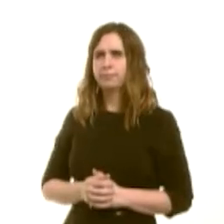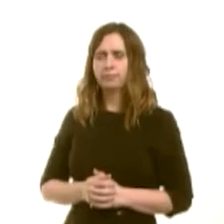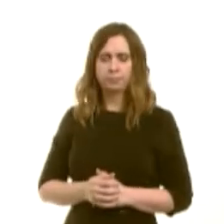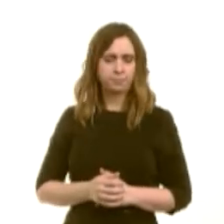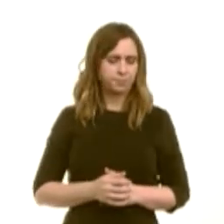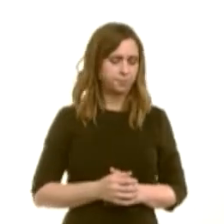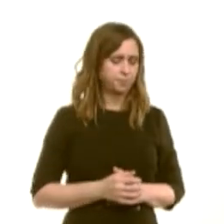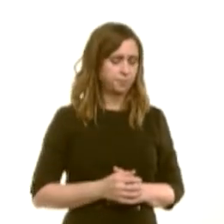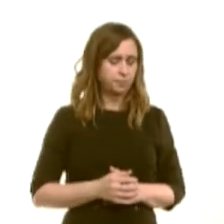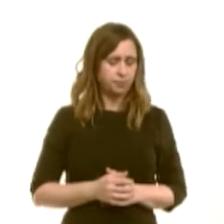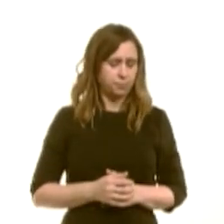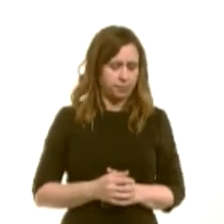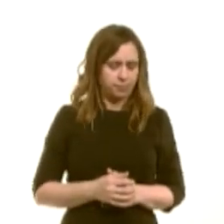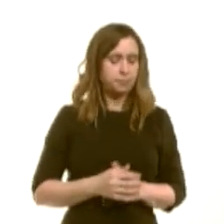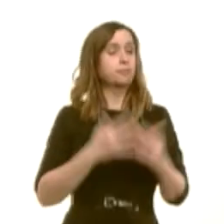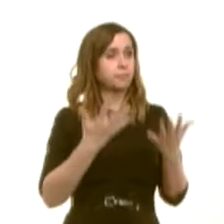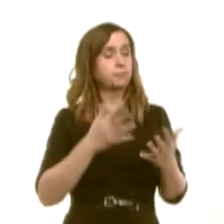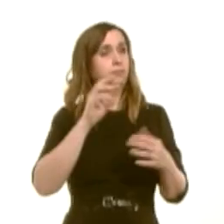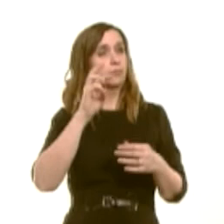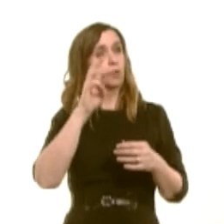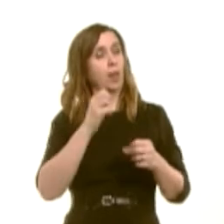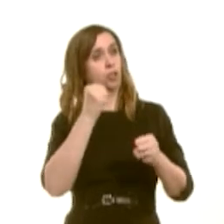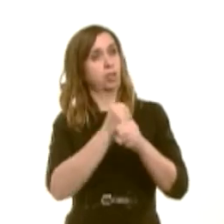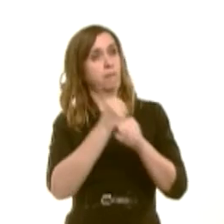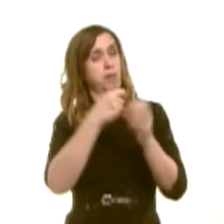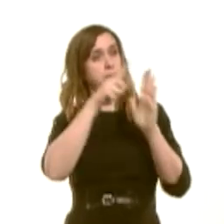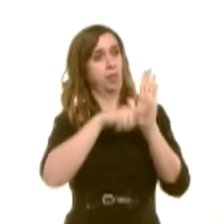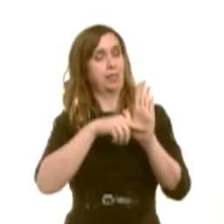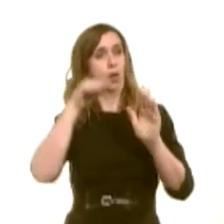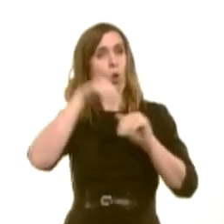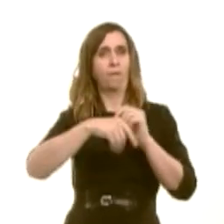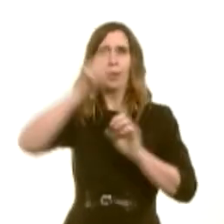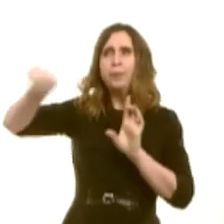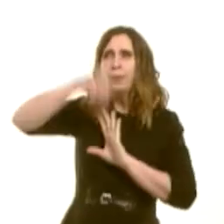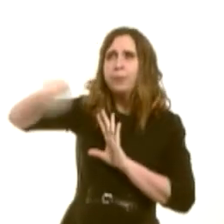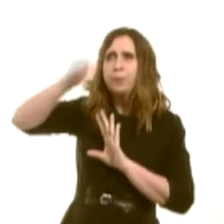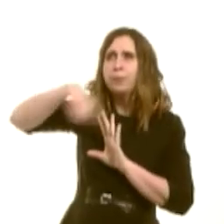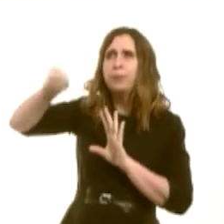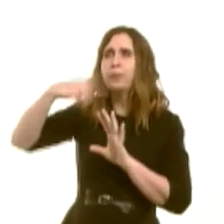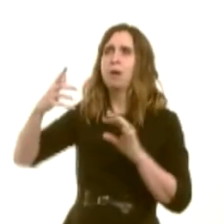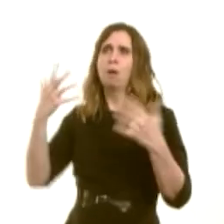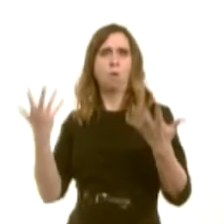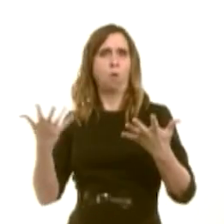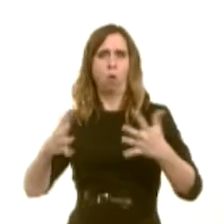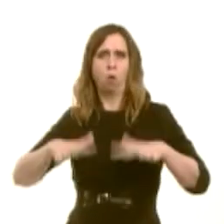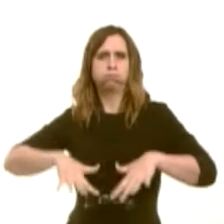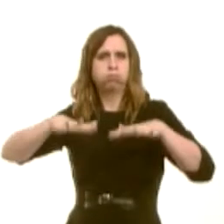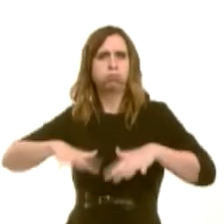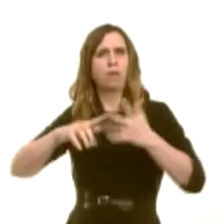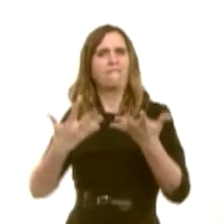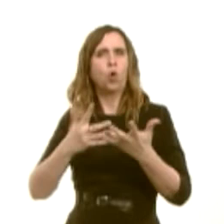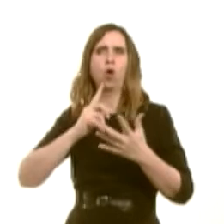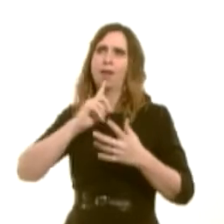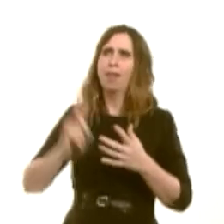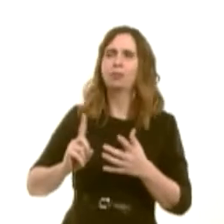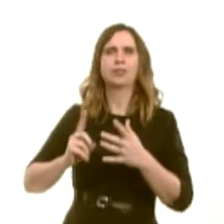Will the First Minister make a statement on Welsh Government policies for promoting renewable energy? Well, we're committed to promoting and supporting renewable